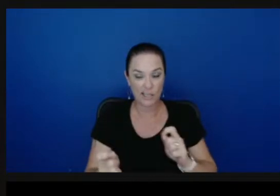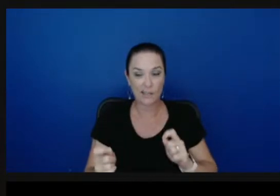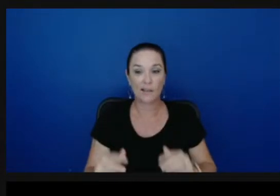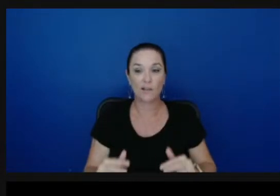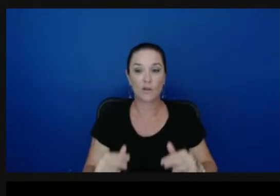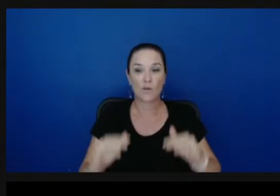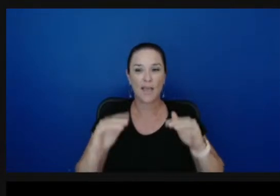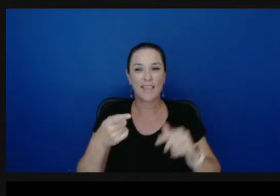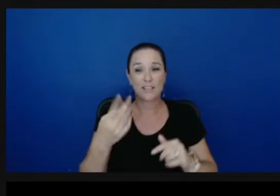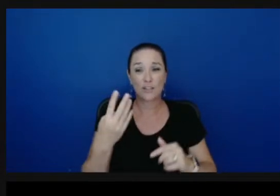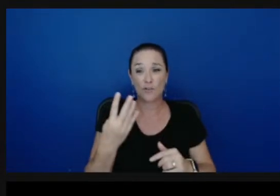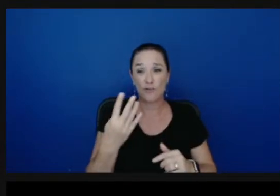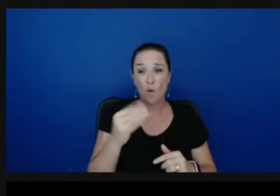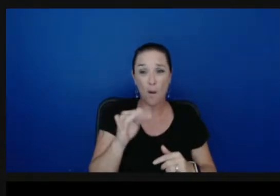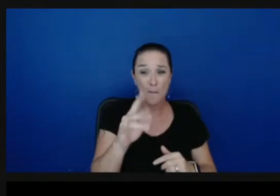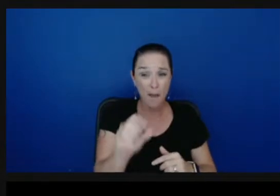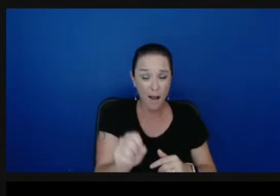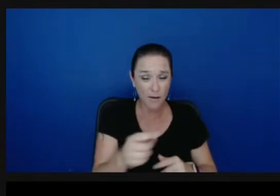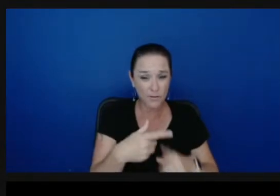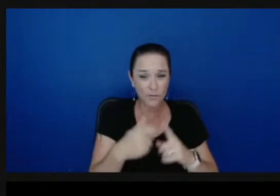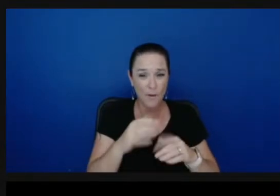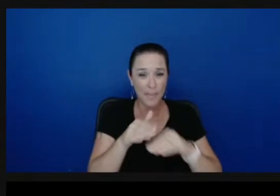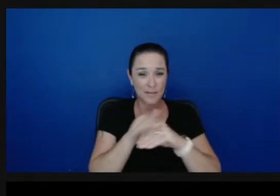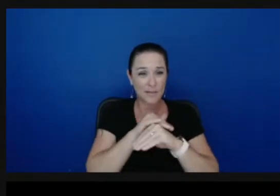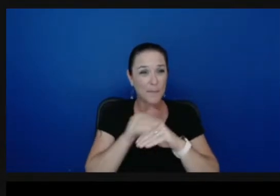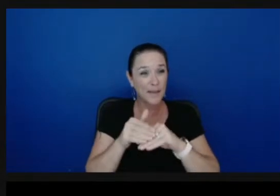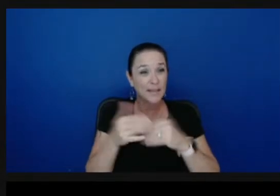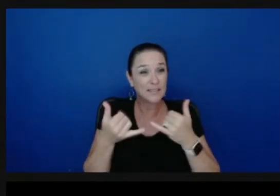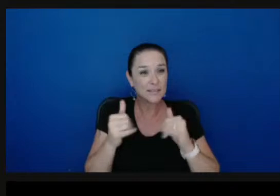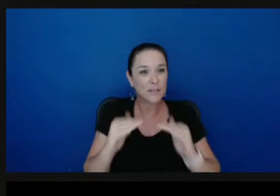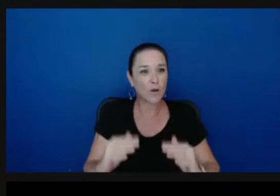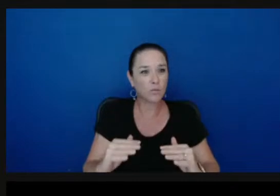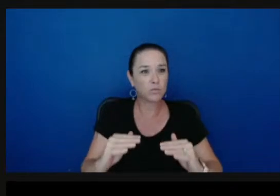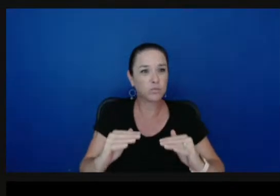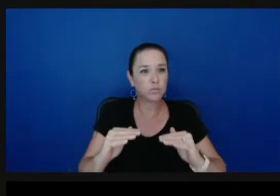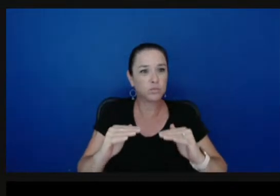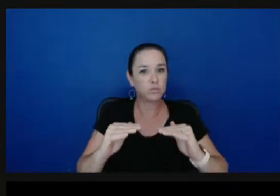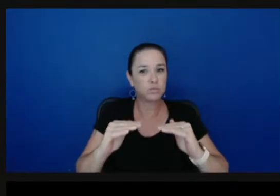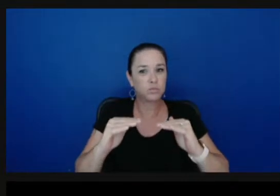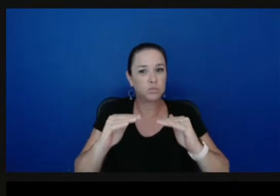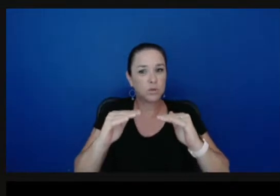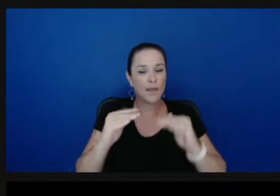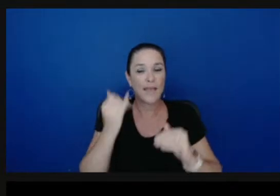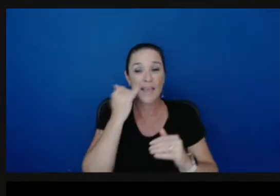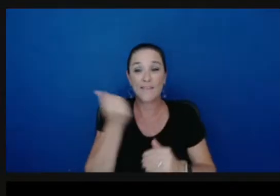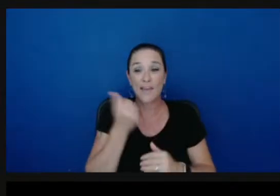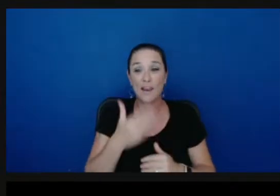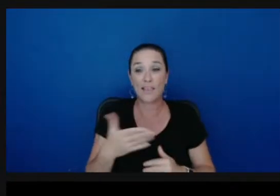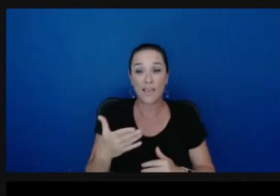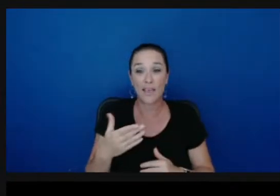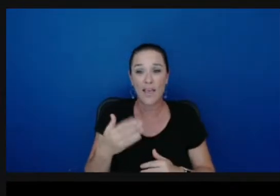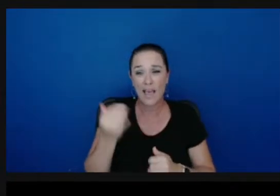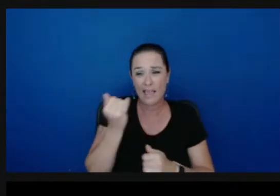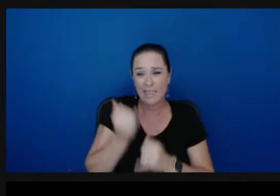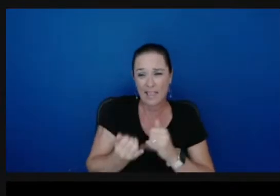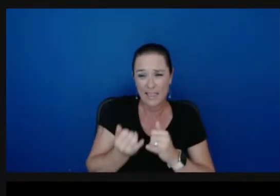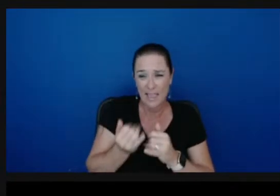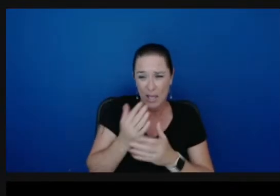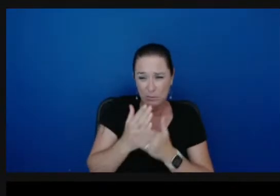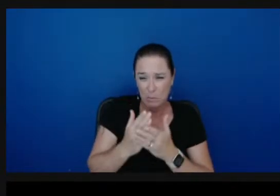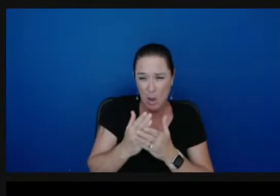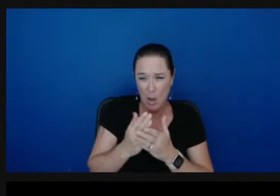summit. The ground was still rising quite a bit. And if anything, most recently, this last little chunk right in